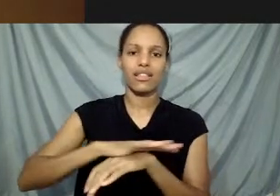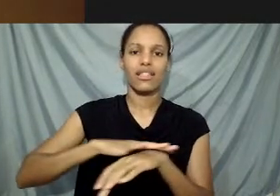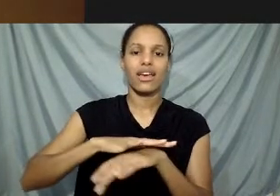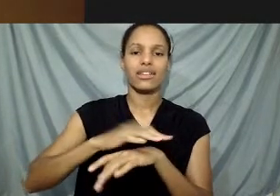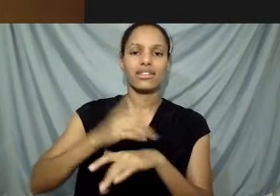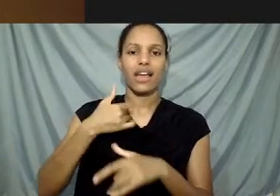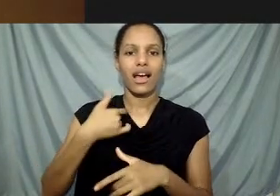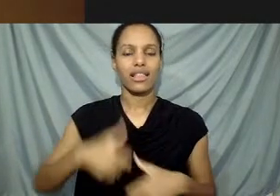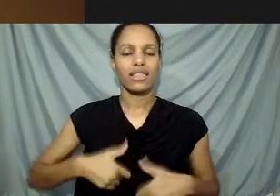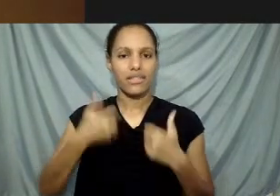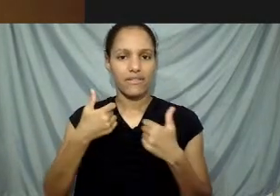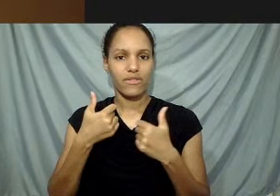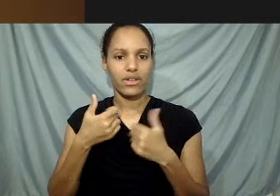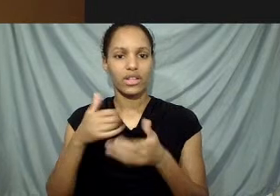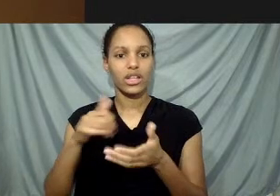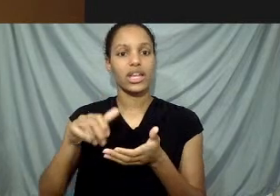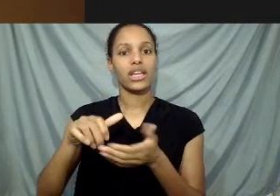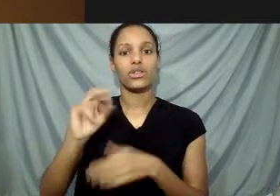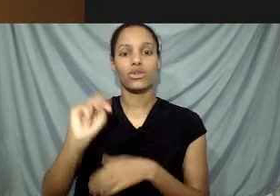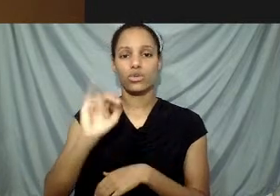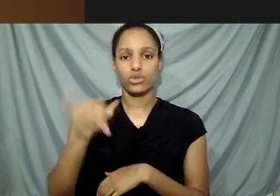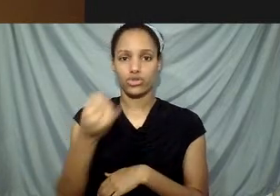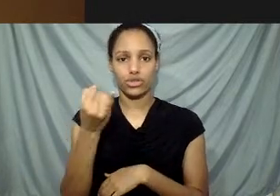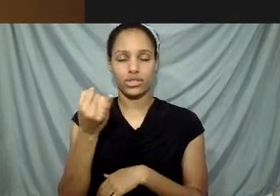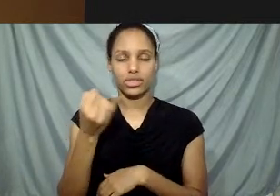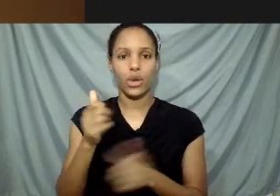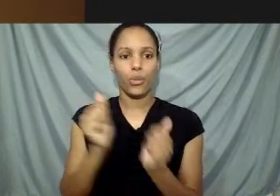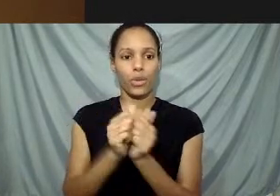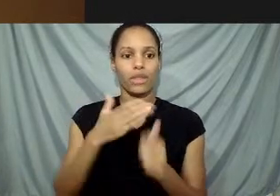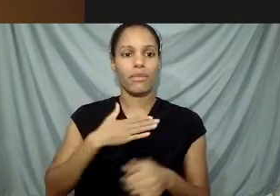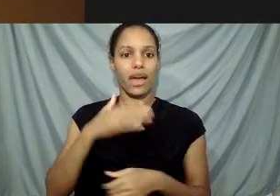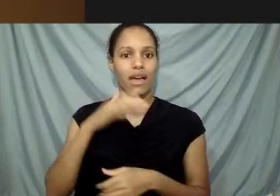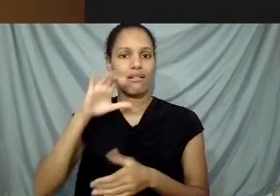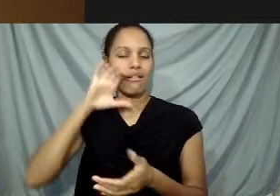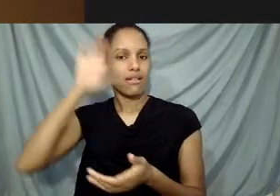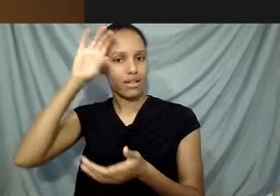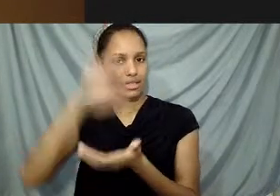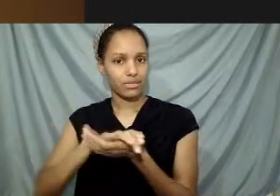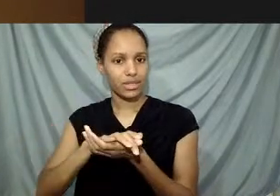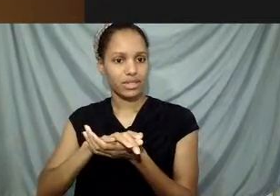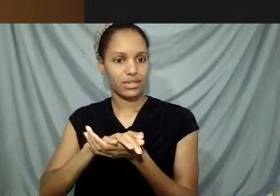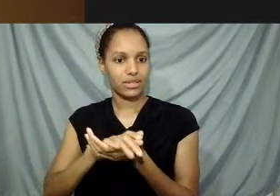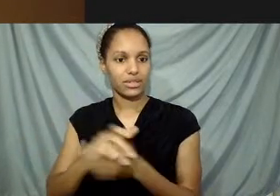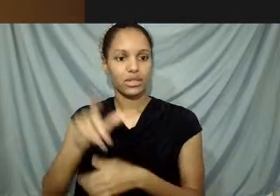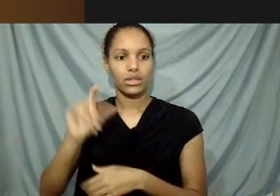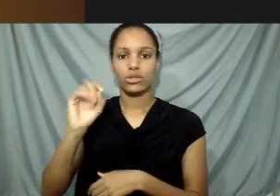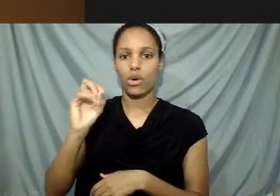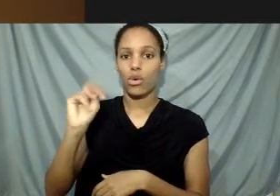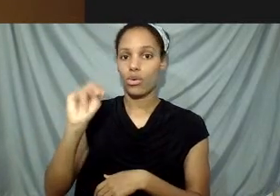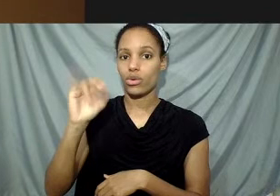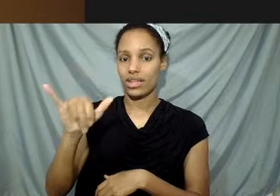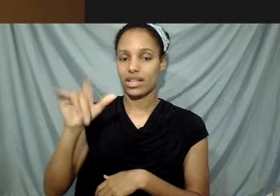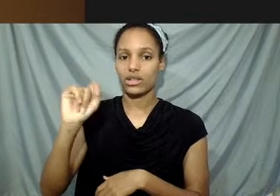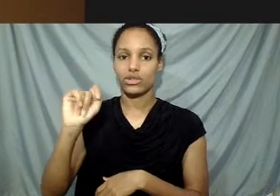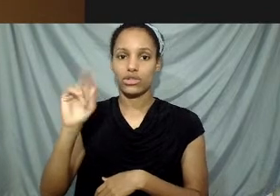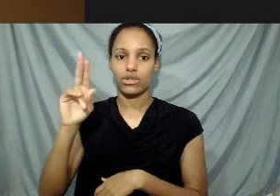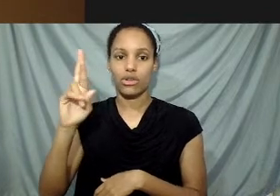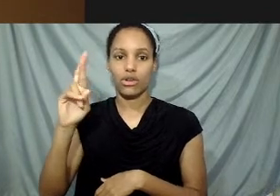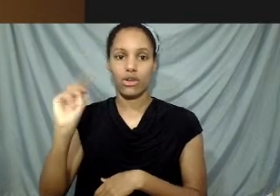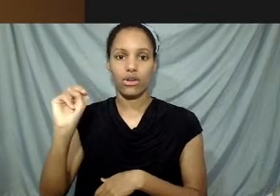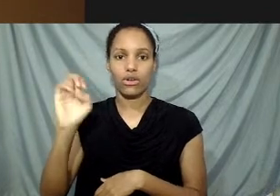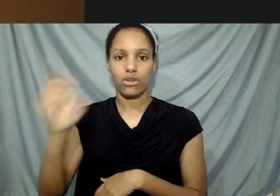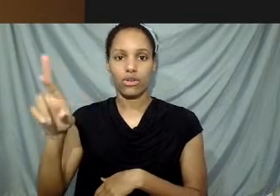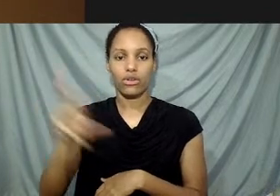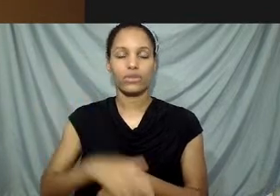Jersey, with my husband, Tony Turner. Our daughter, Ashe Turner, a Black ballerina with locks, is going into